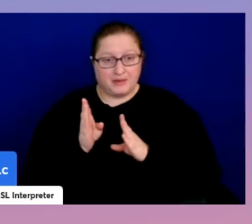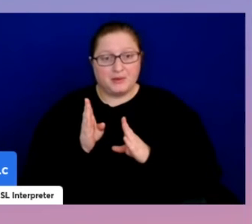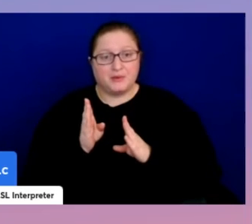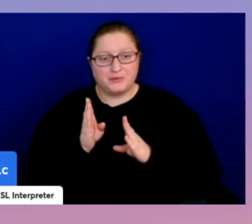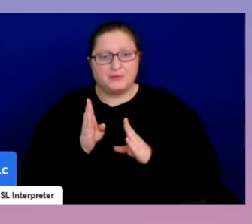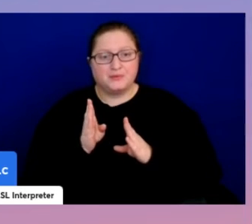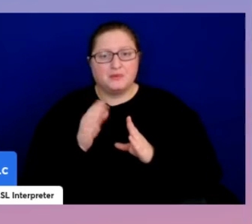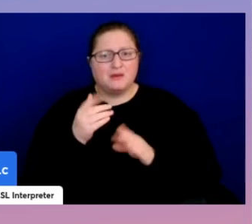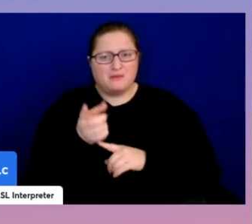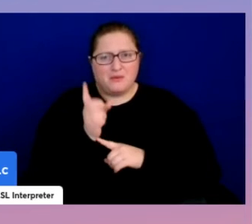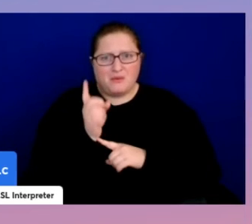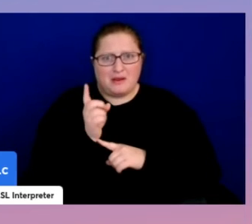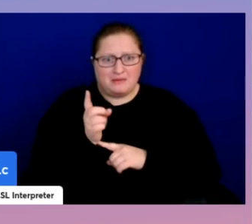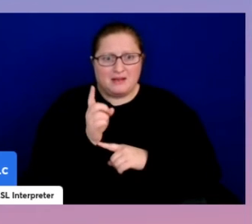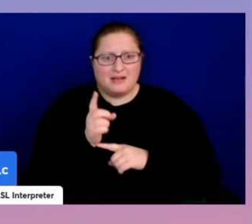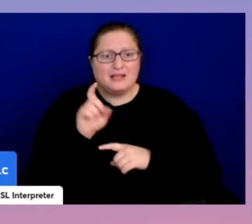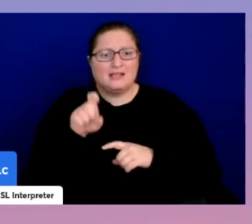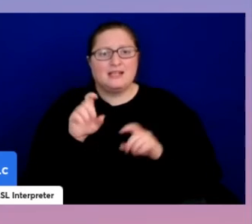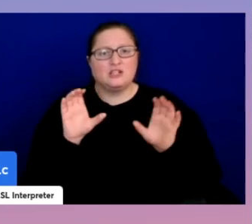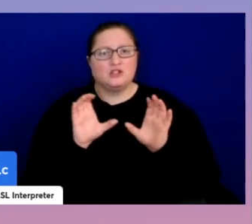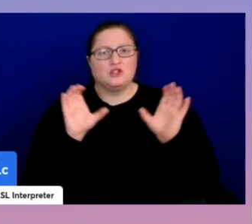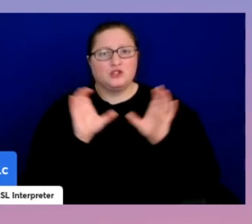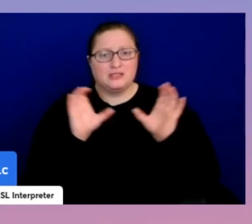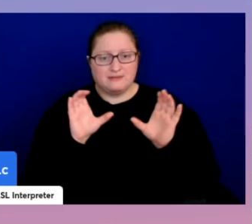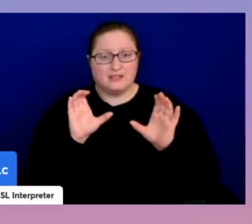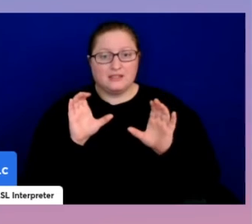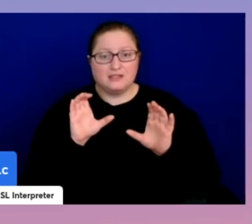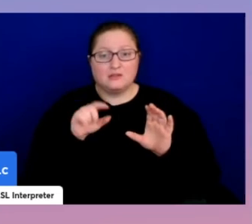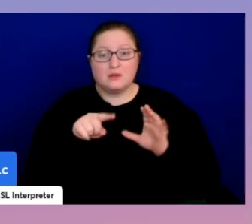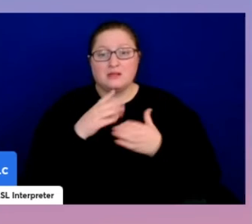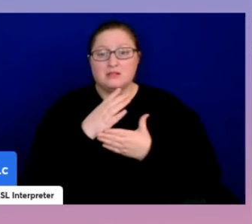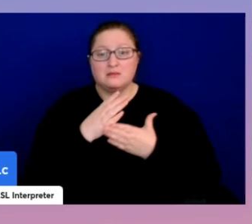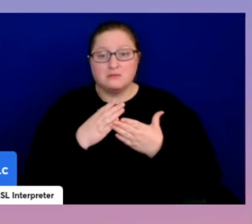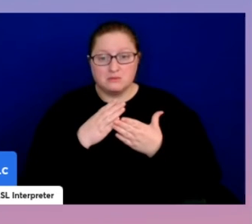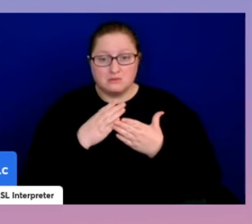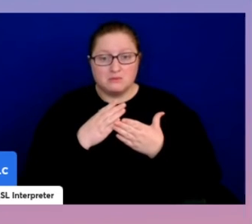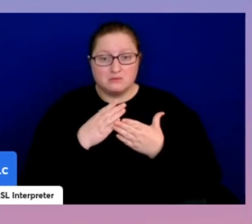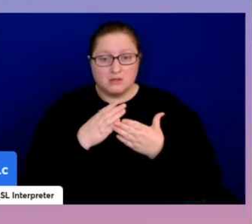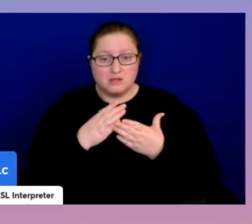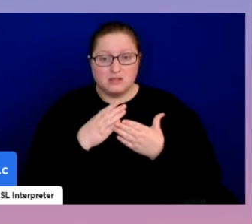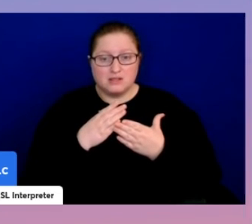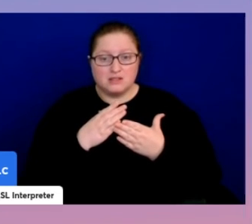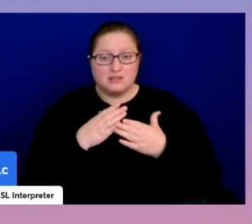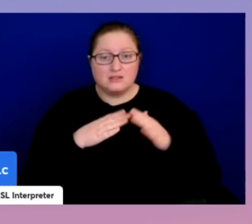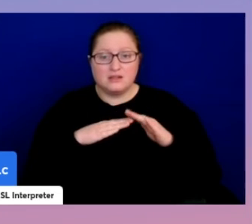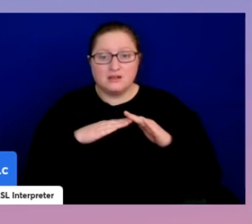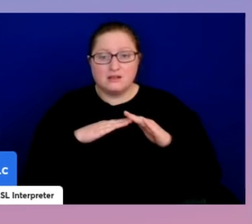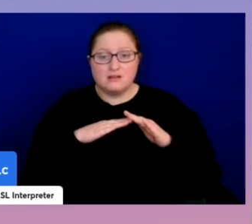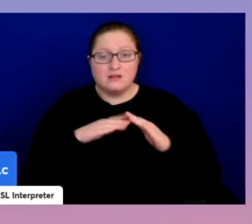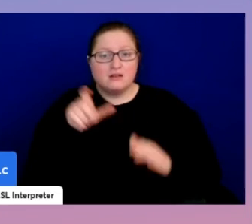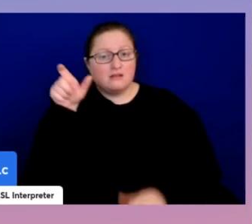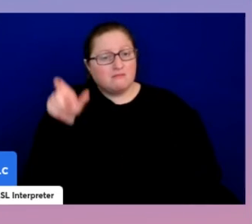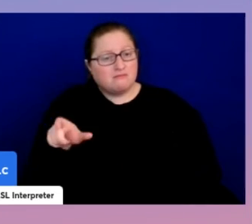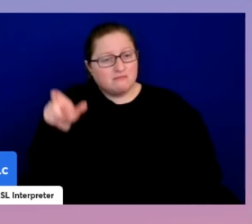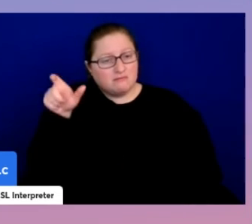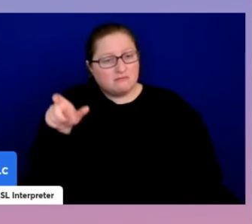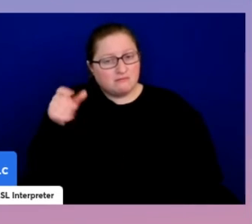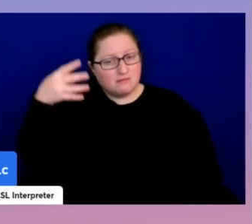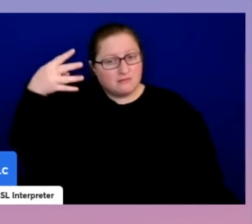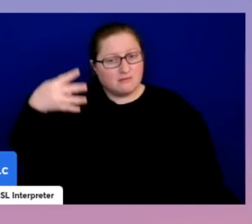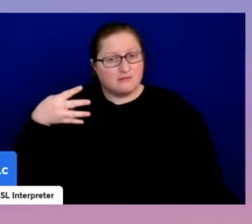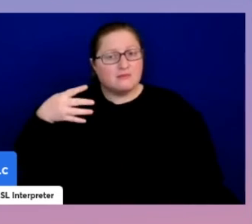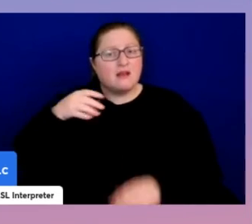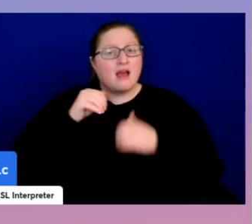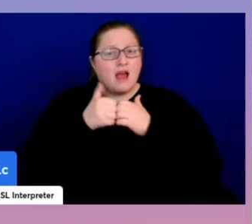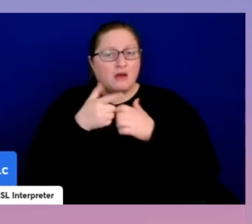what we need a certificate. So in this page, all the above on the below, they show you how to create, and then you